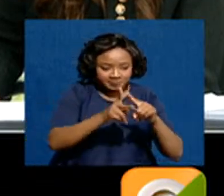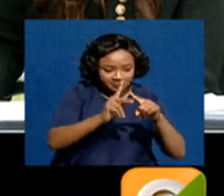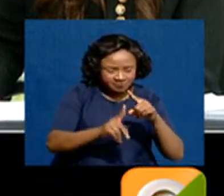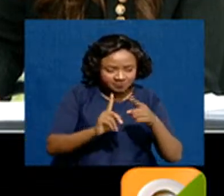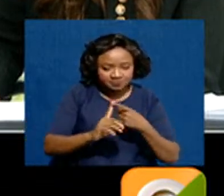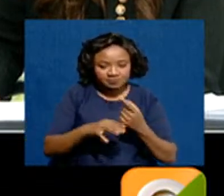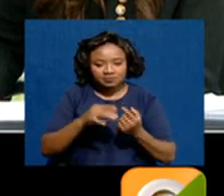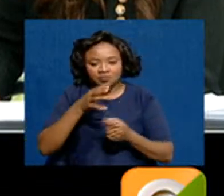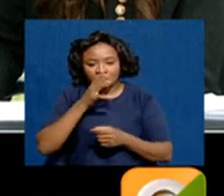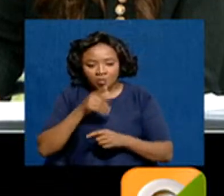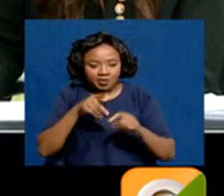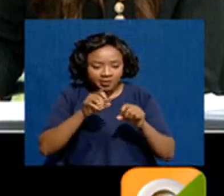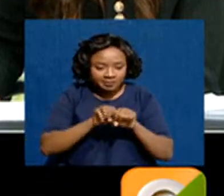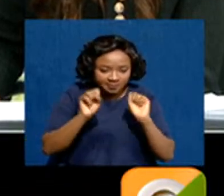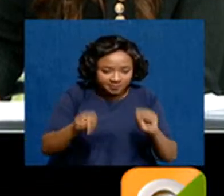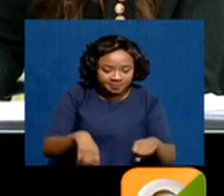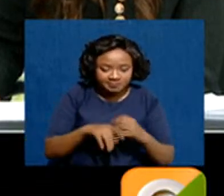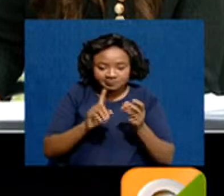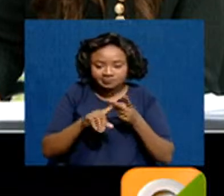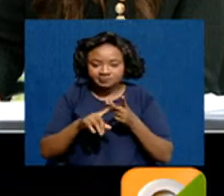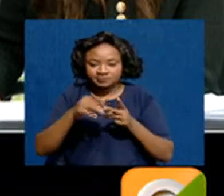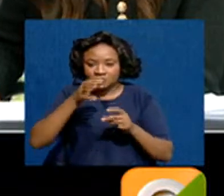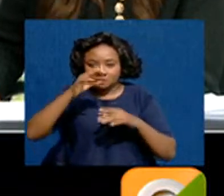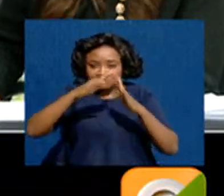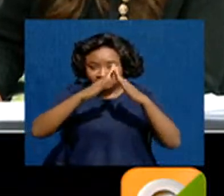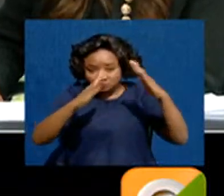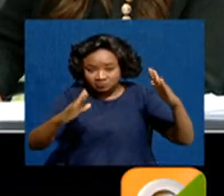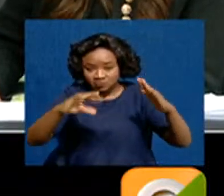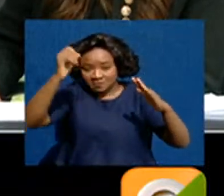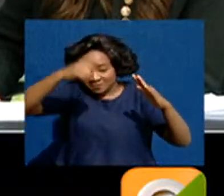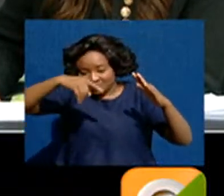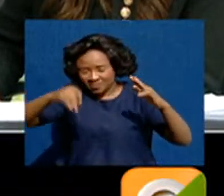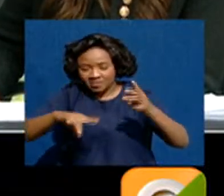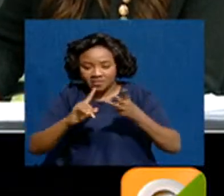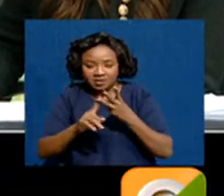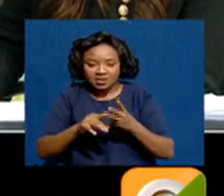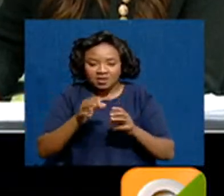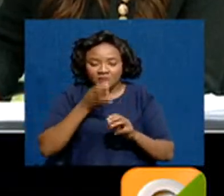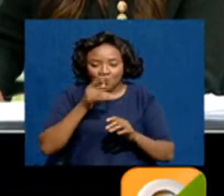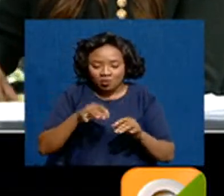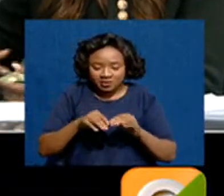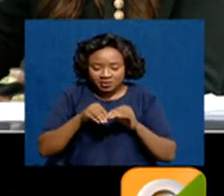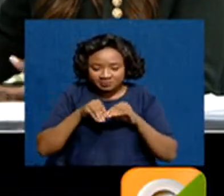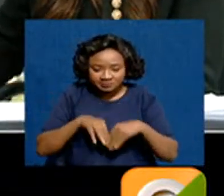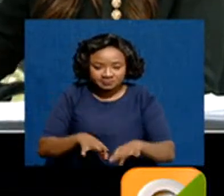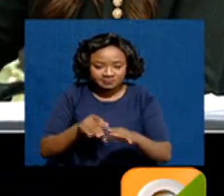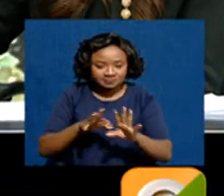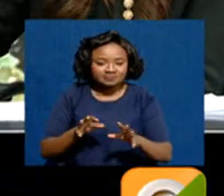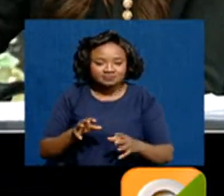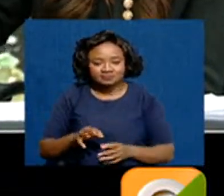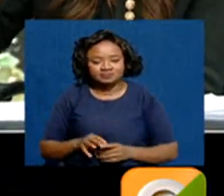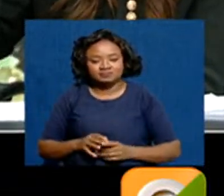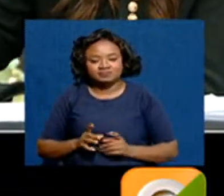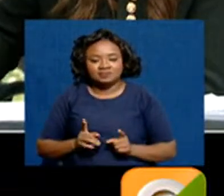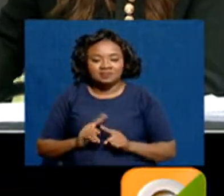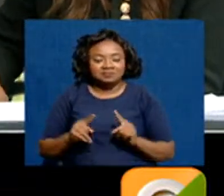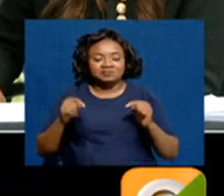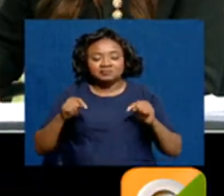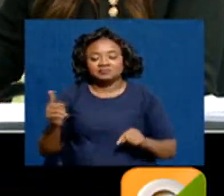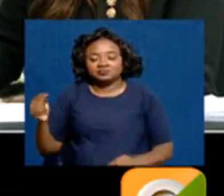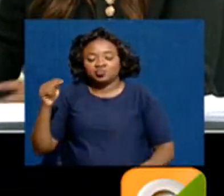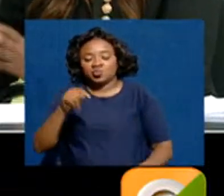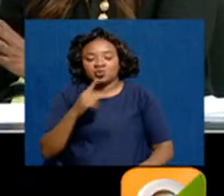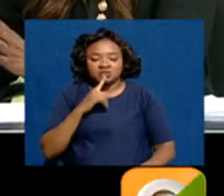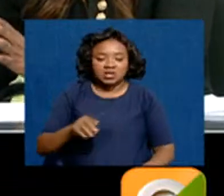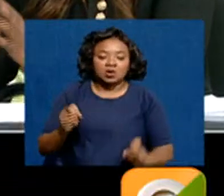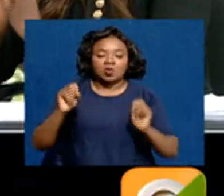water reticulation systems, terminals, railways, including the drainage. And so for many people, and today you've been there and you said, okay,